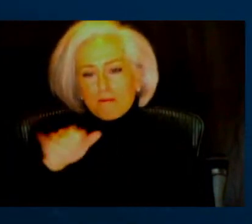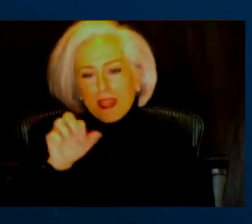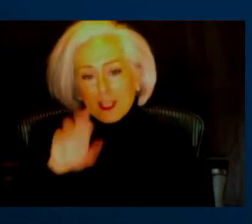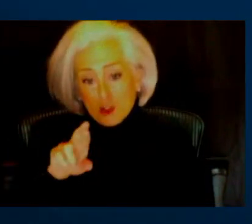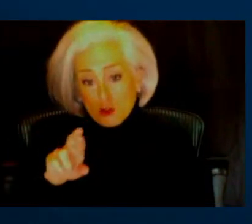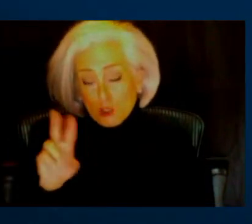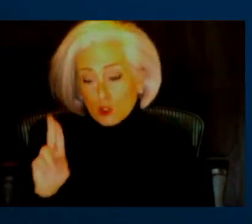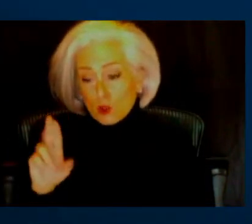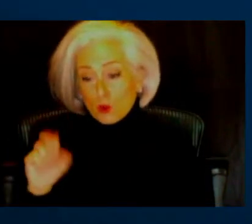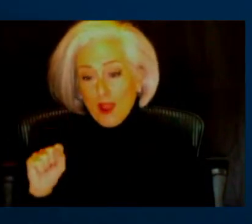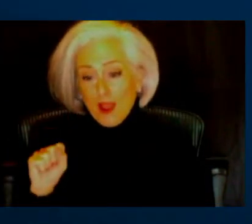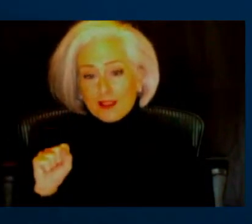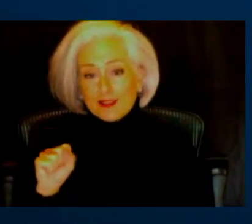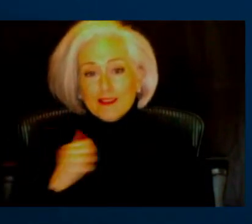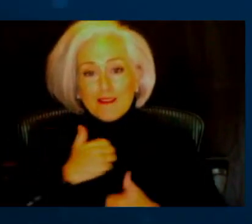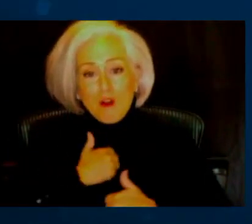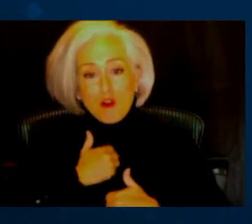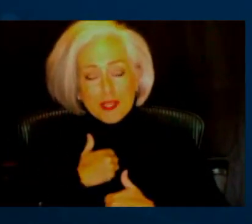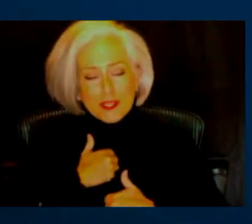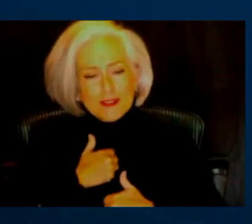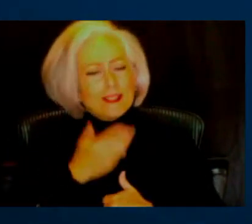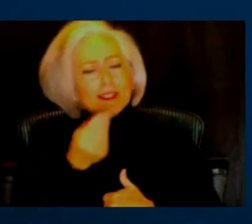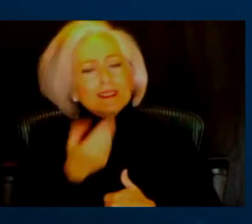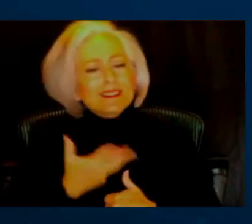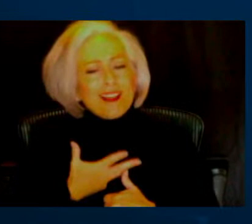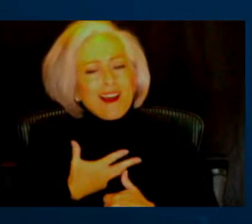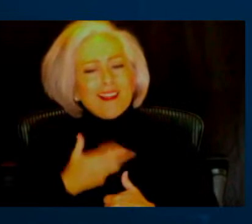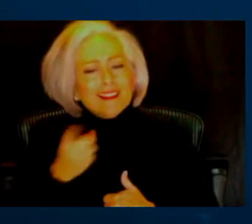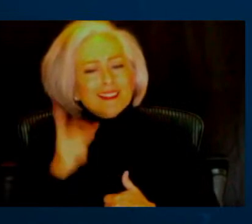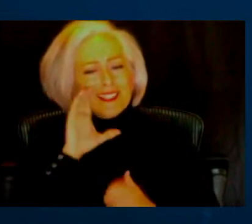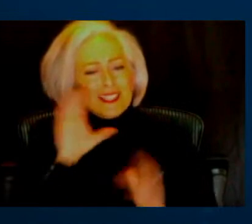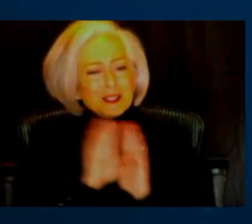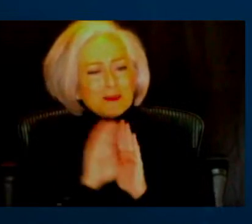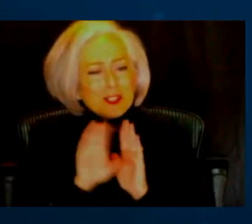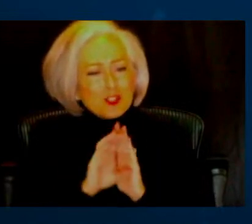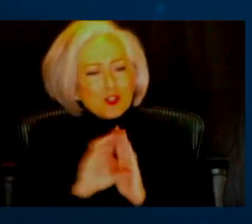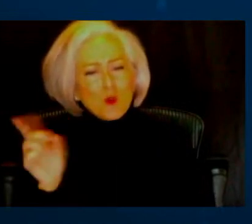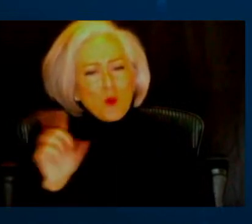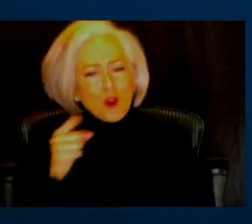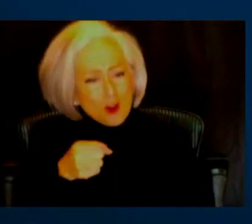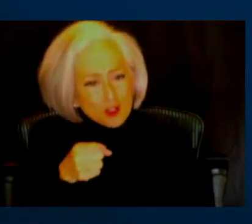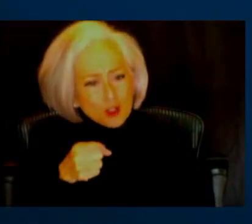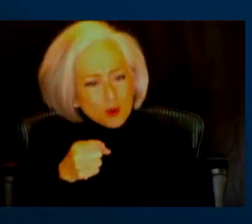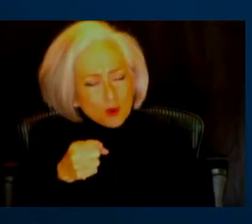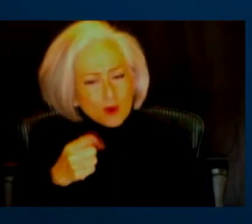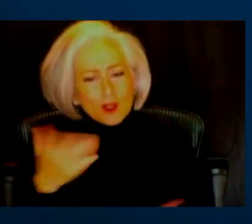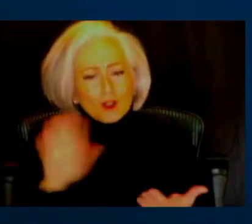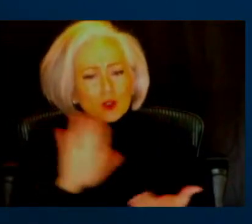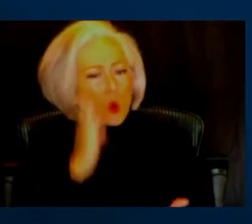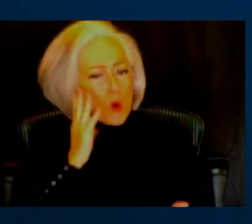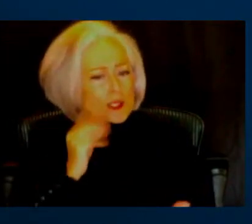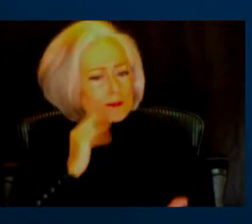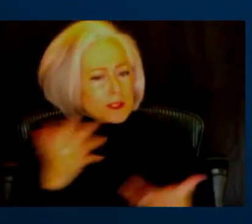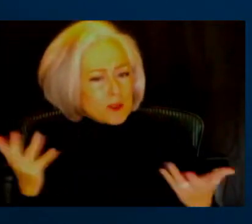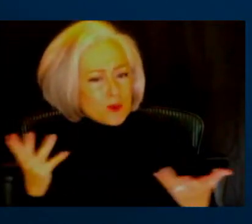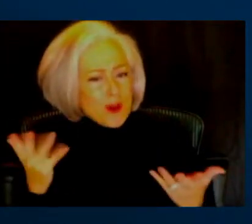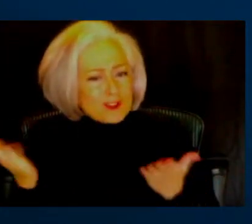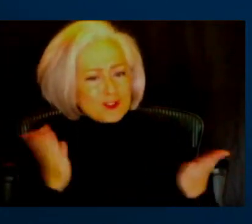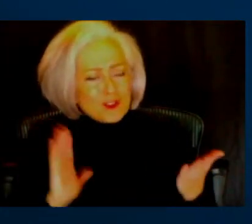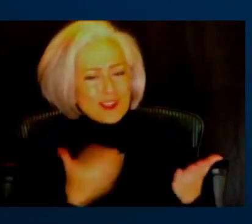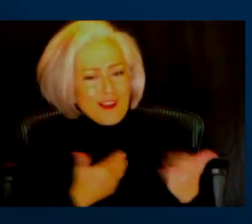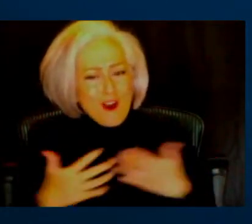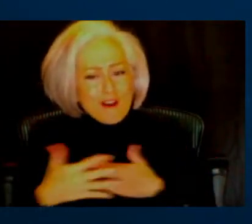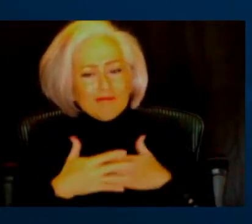So tell us a little bit about what's going on in some of these. Where are you? I want to hear a little bit about your experience serving our country. Thank you so